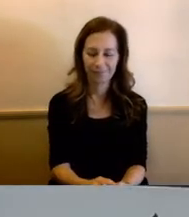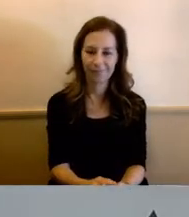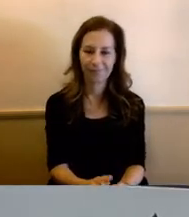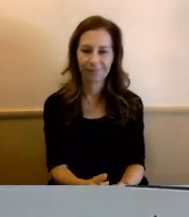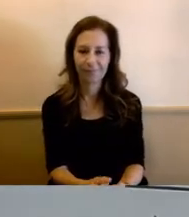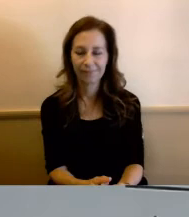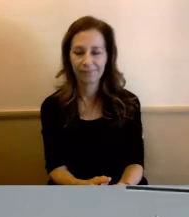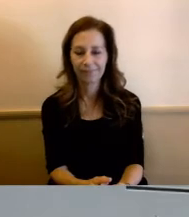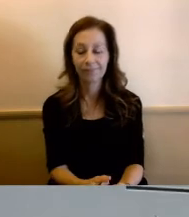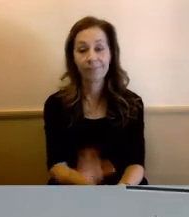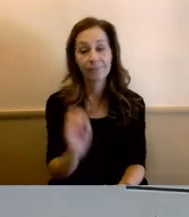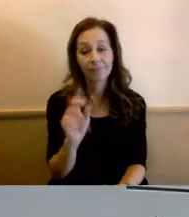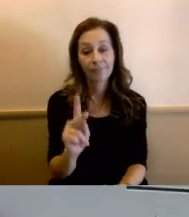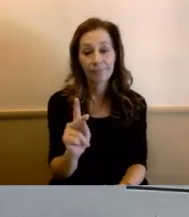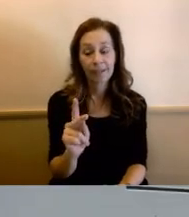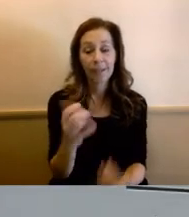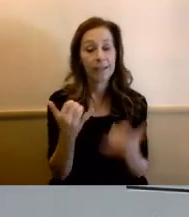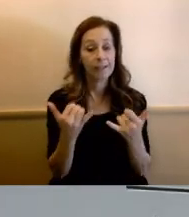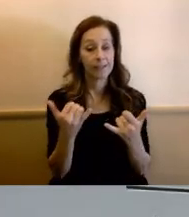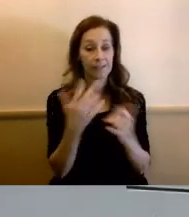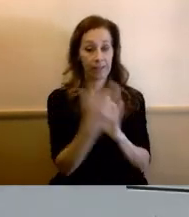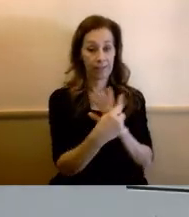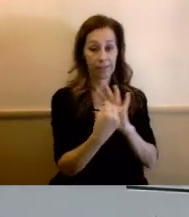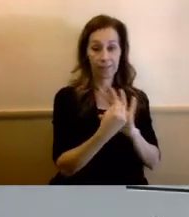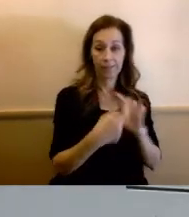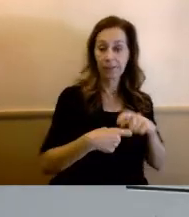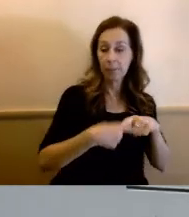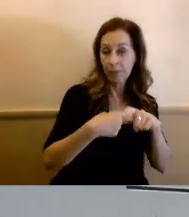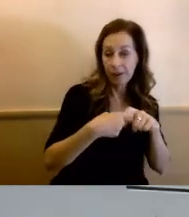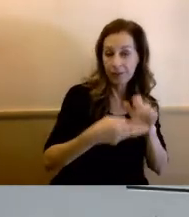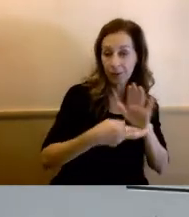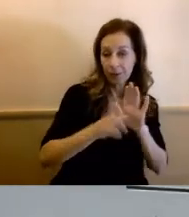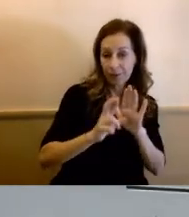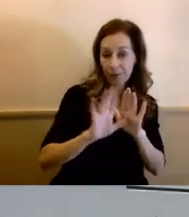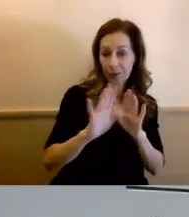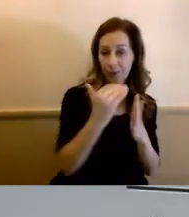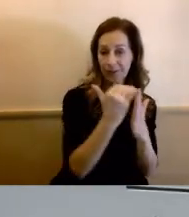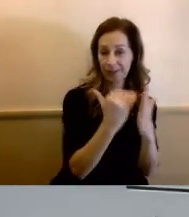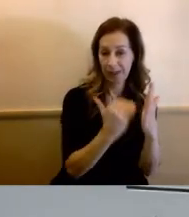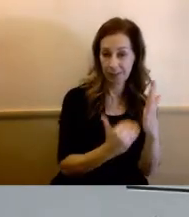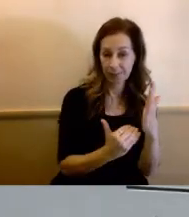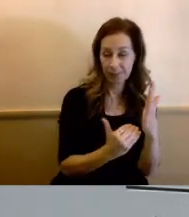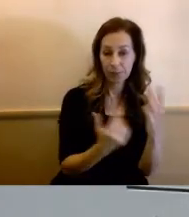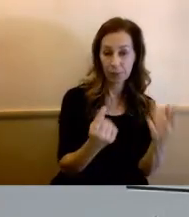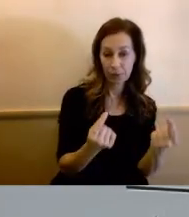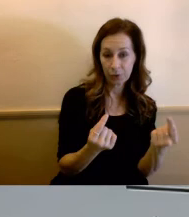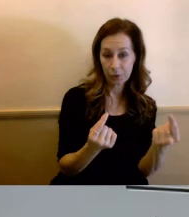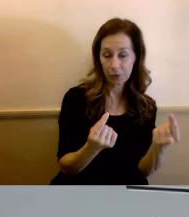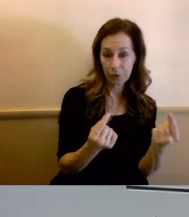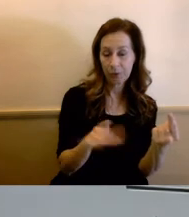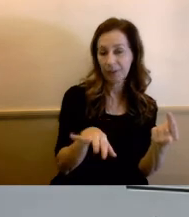Alright, so go ahead and pause this and just review your steps of what you did to get to this answer.